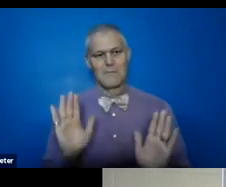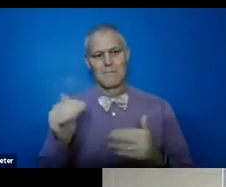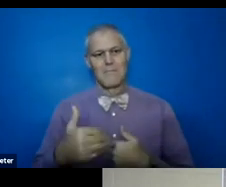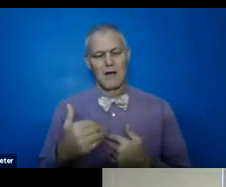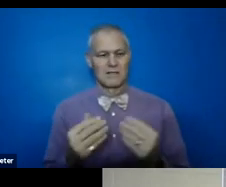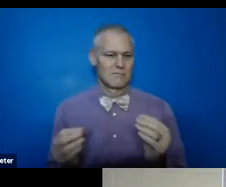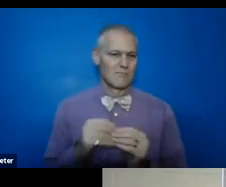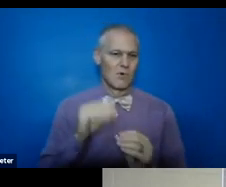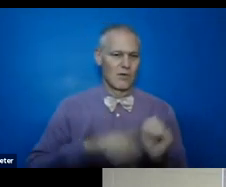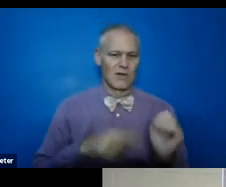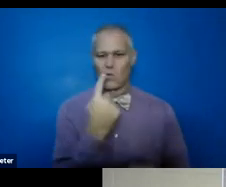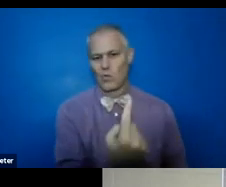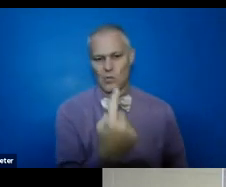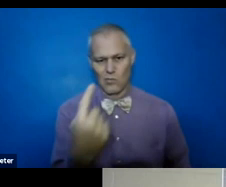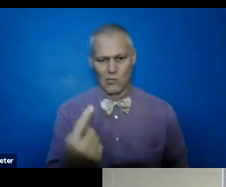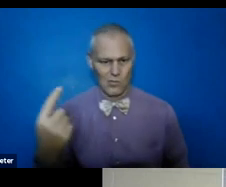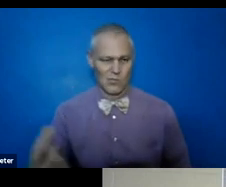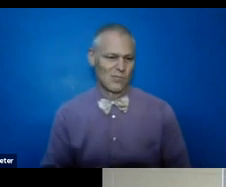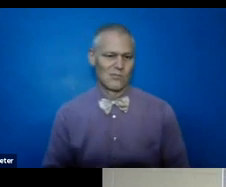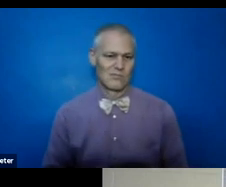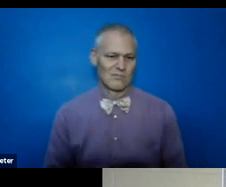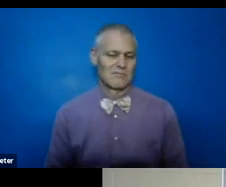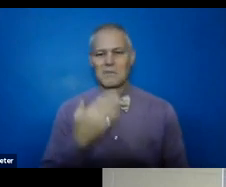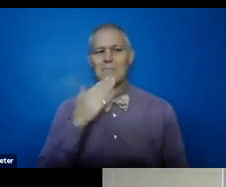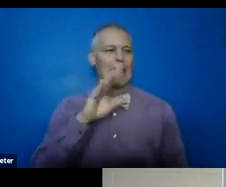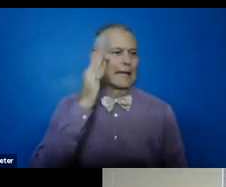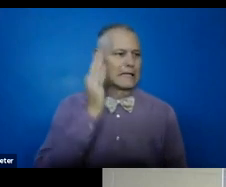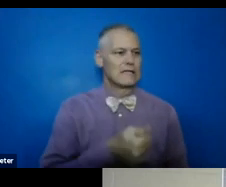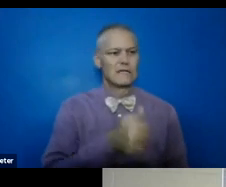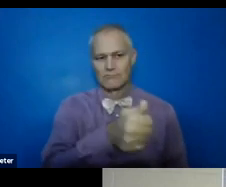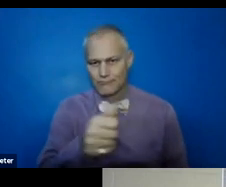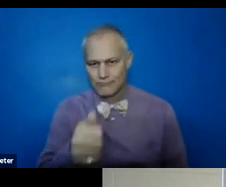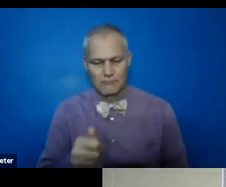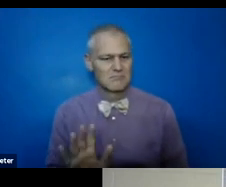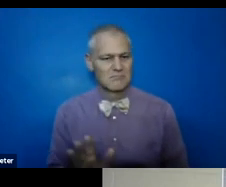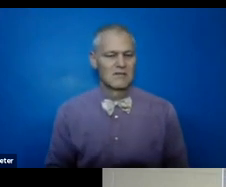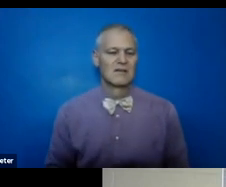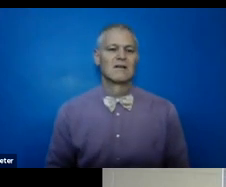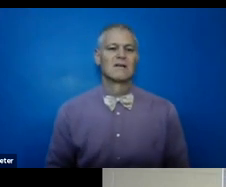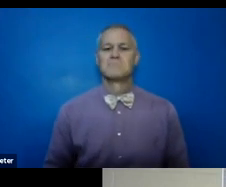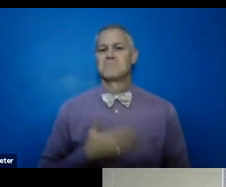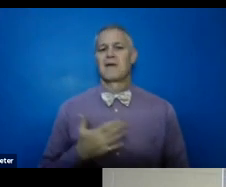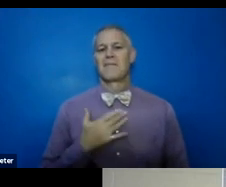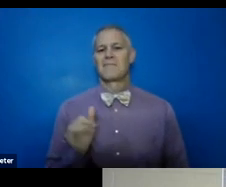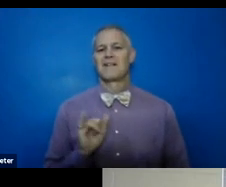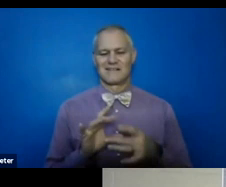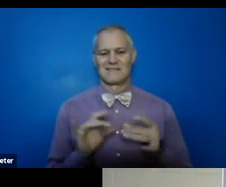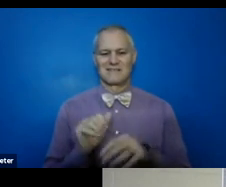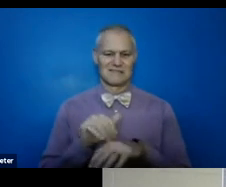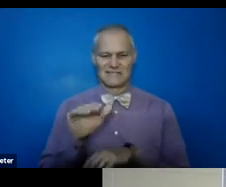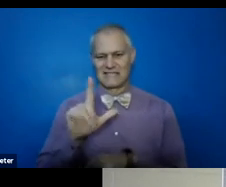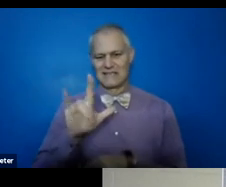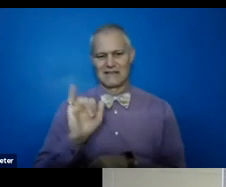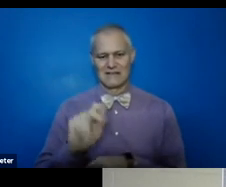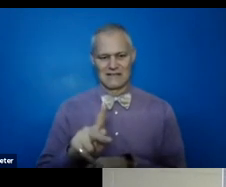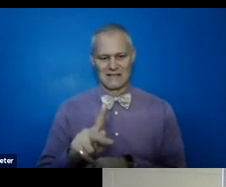beyond just individual guys making bad decisions. So I'd be happy to like I said, provide links to some documents